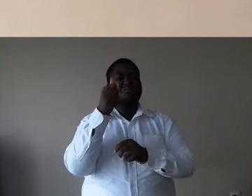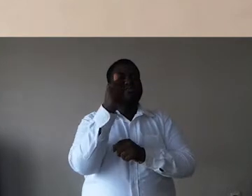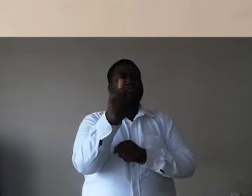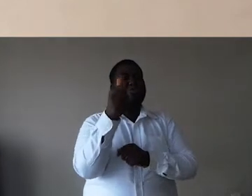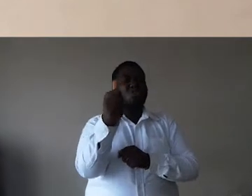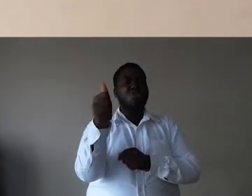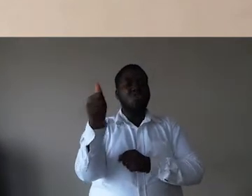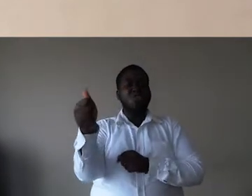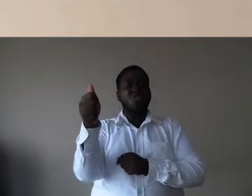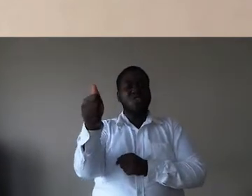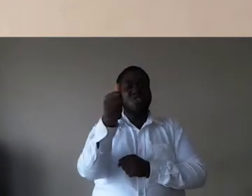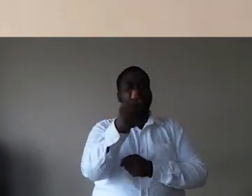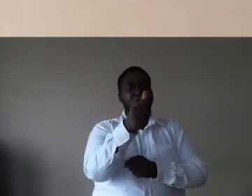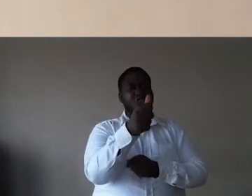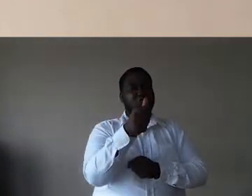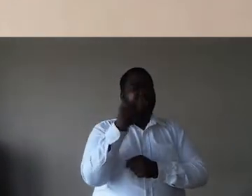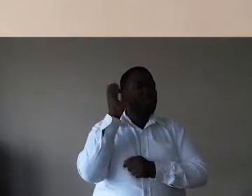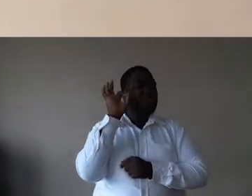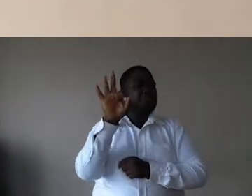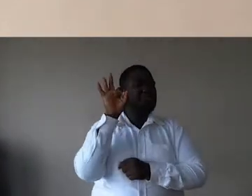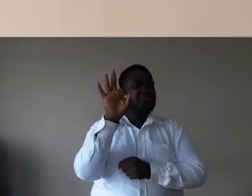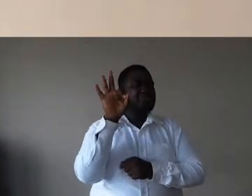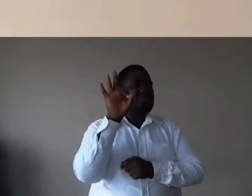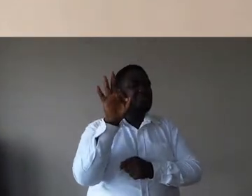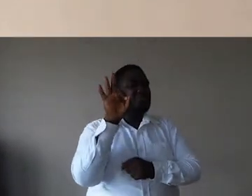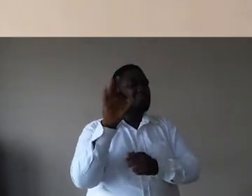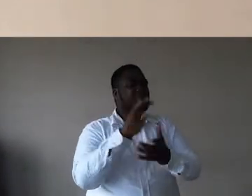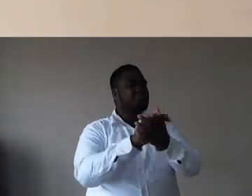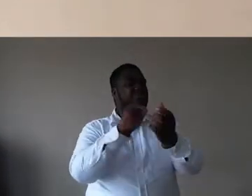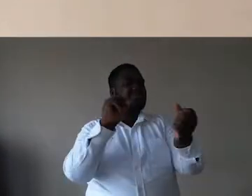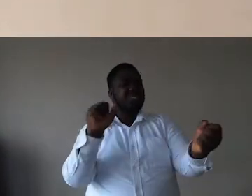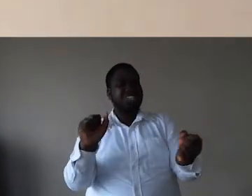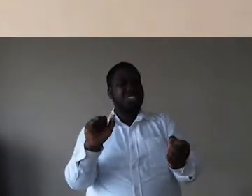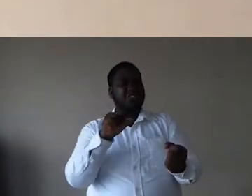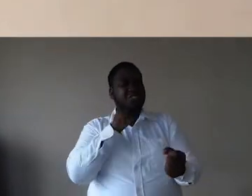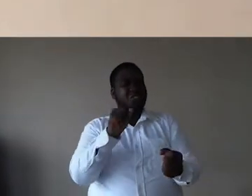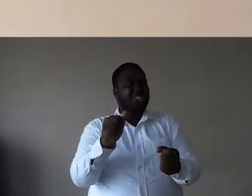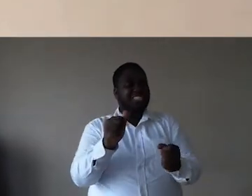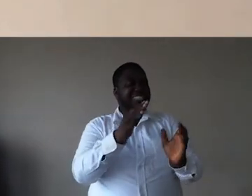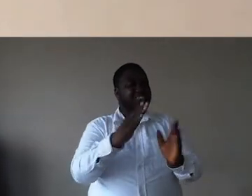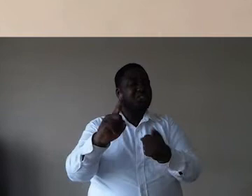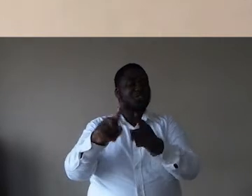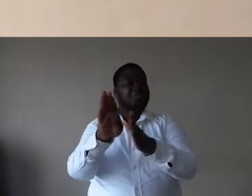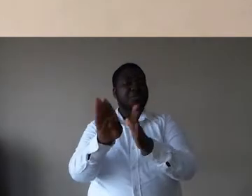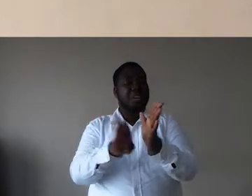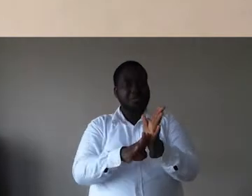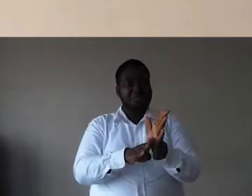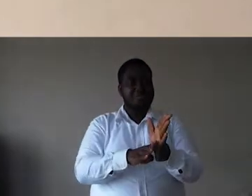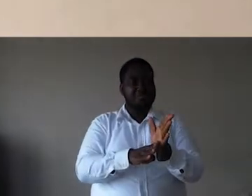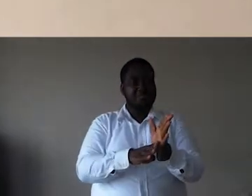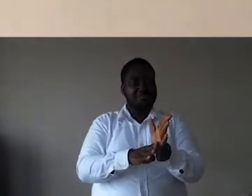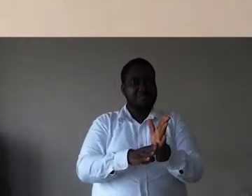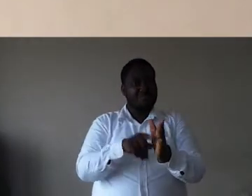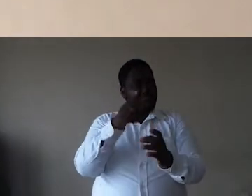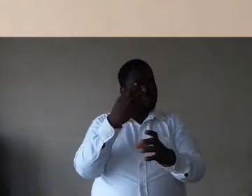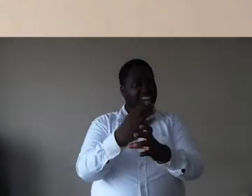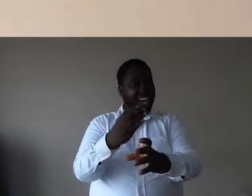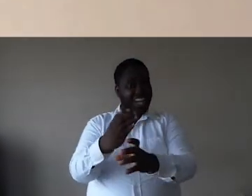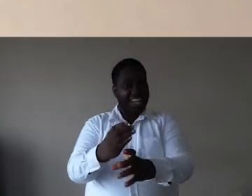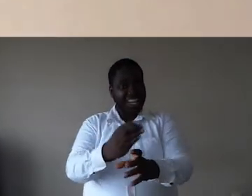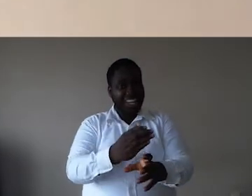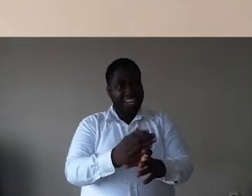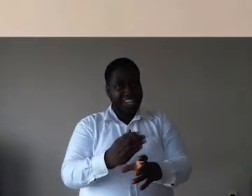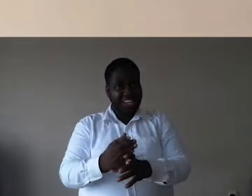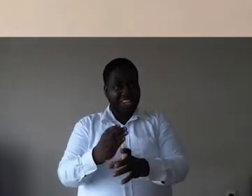is disobedience. And when we read from the scriptures, the consequences of disobedience of God's word, remember the principle that we